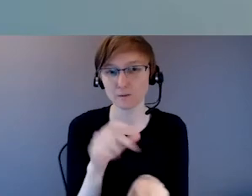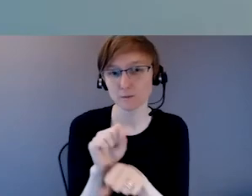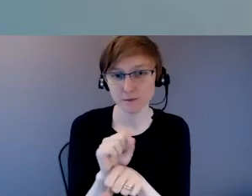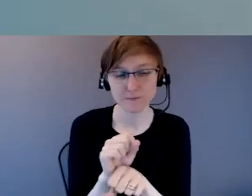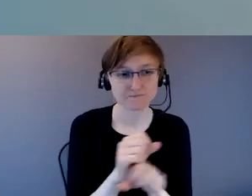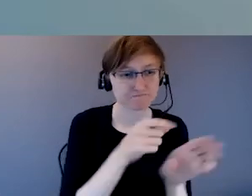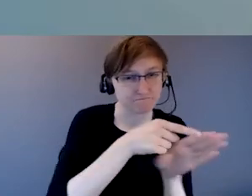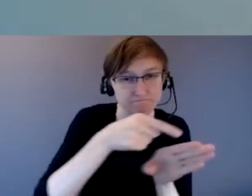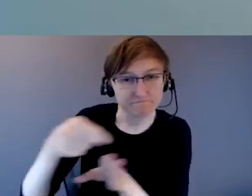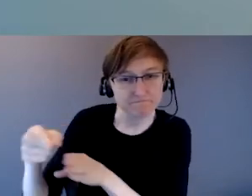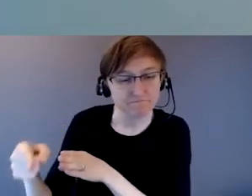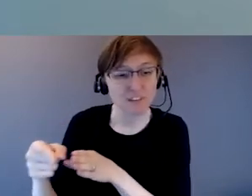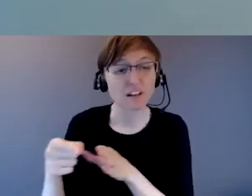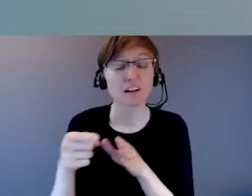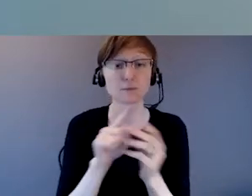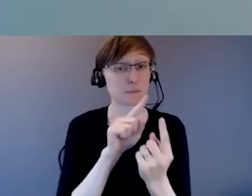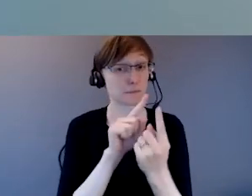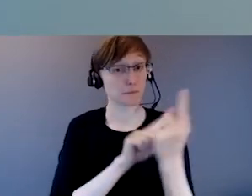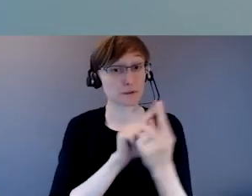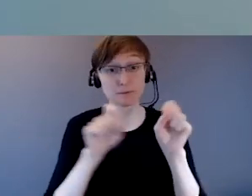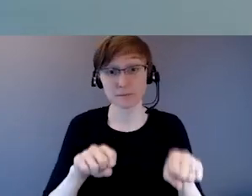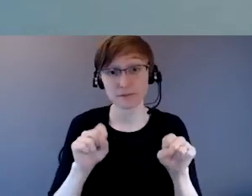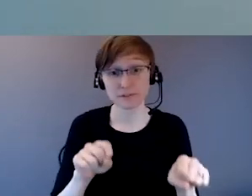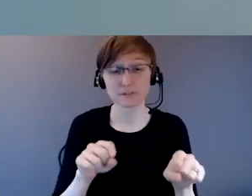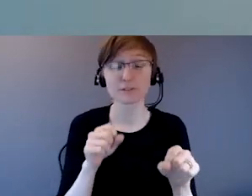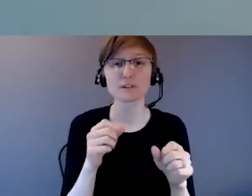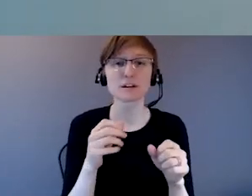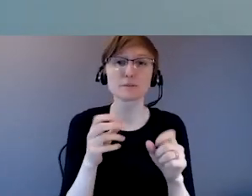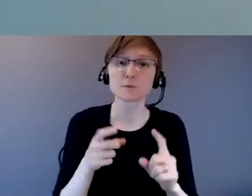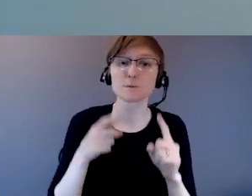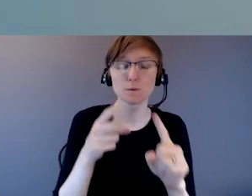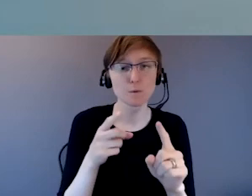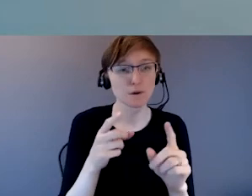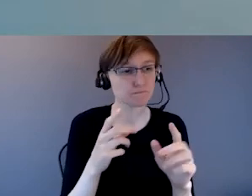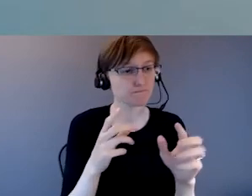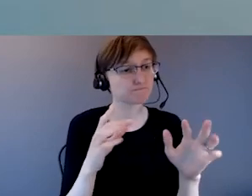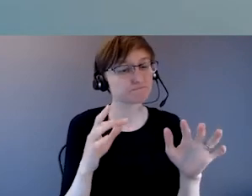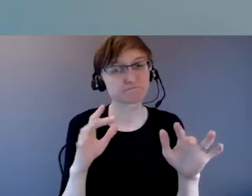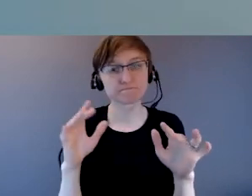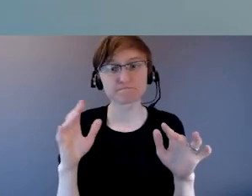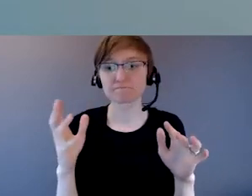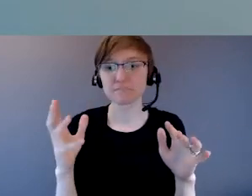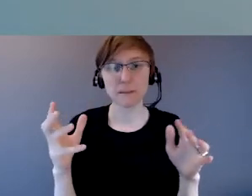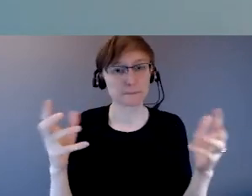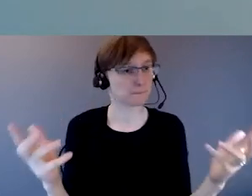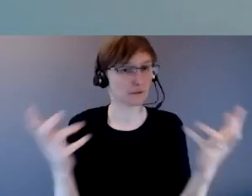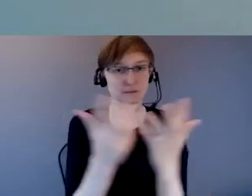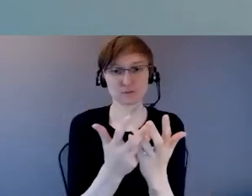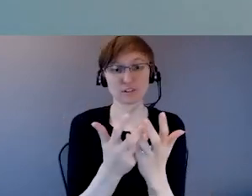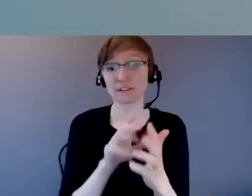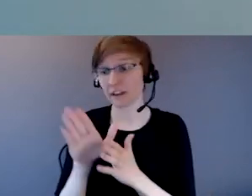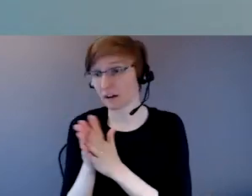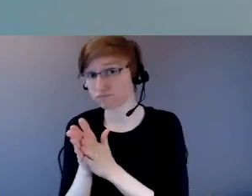idea behind MentorAbility is to create matches based on interest, based